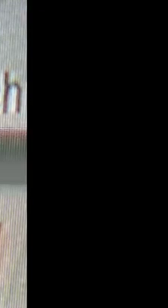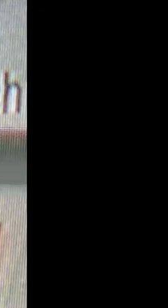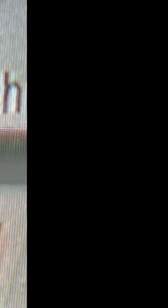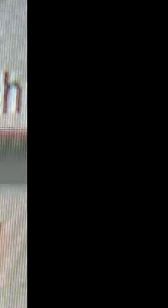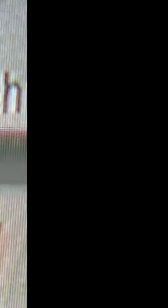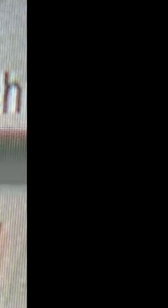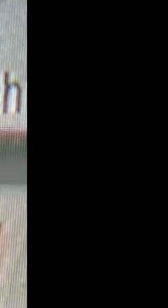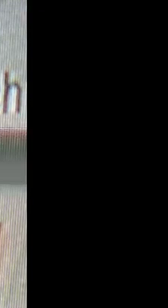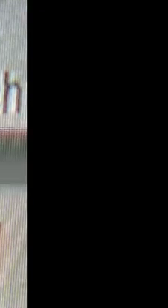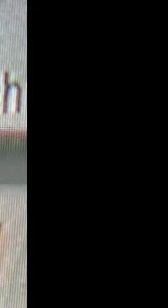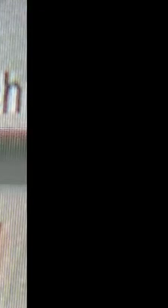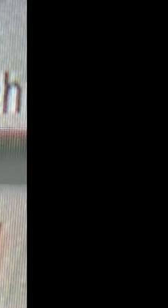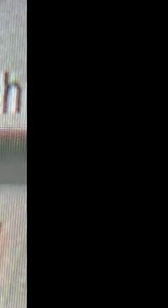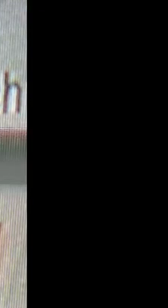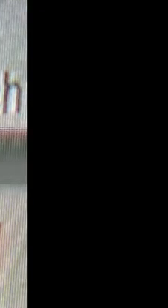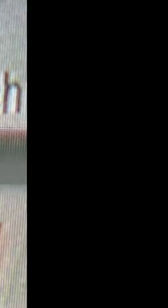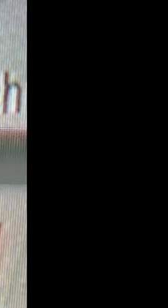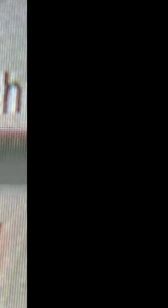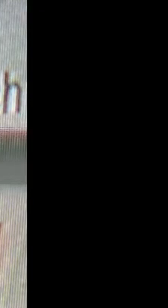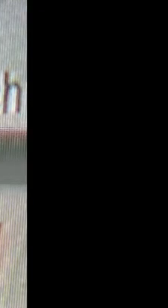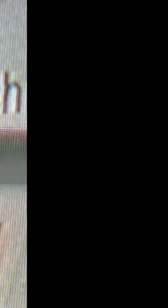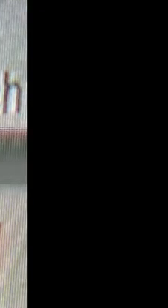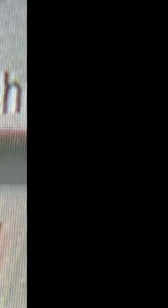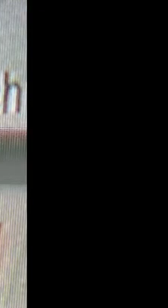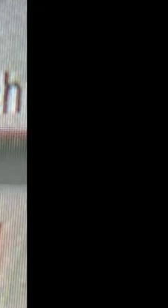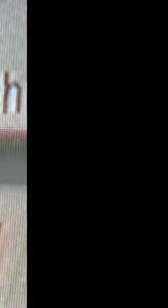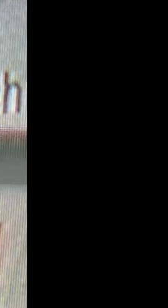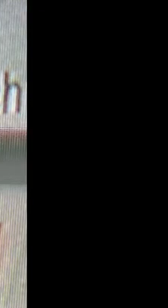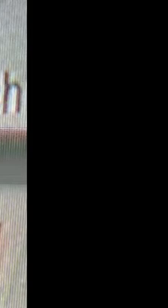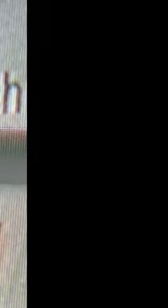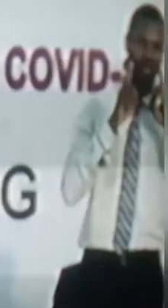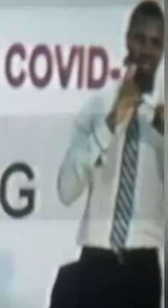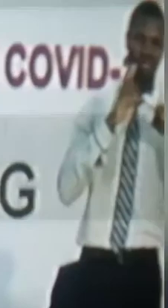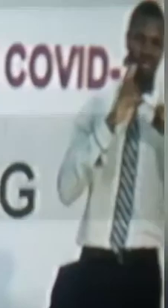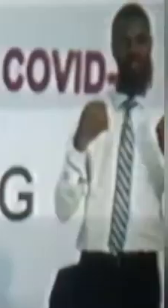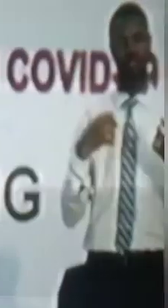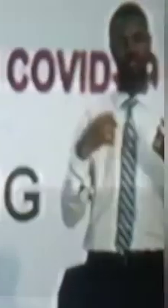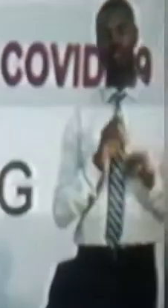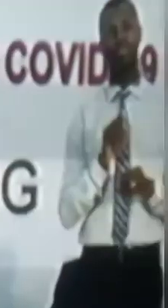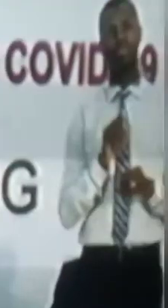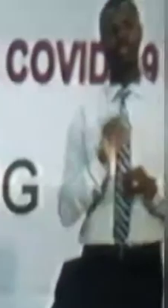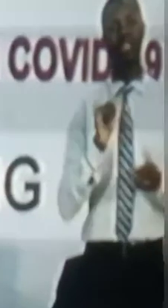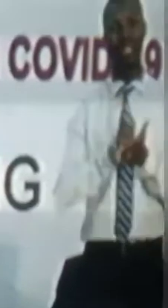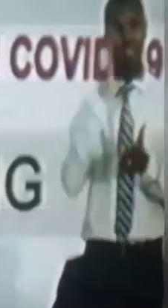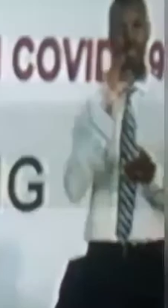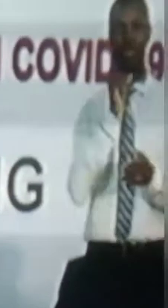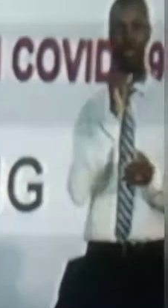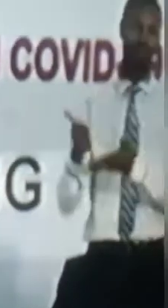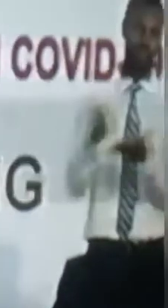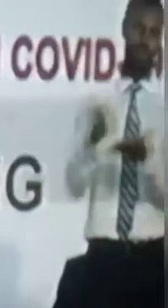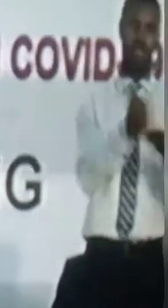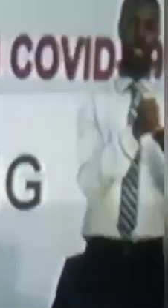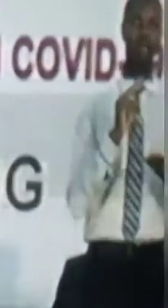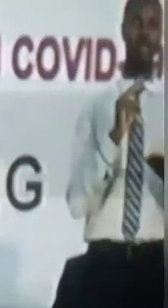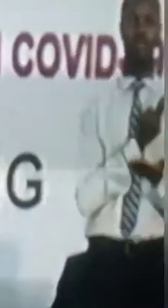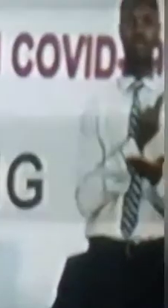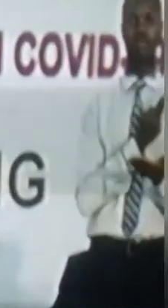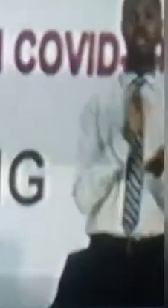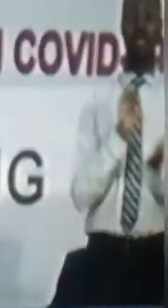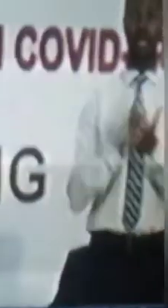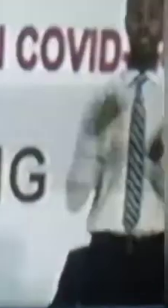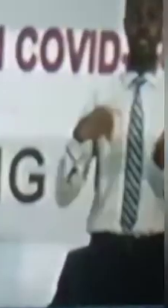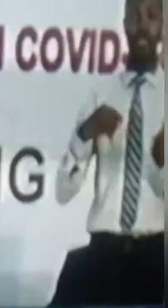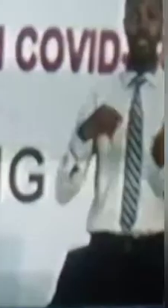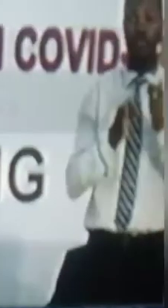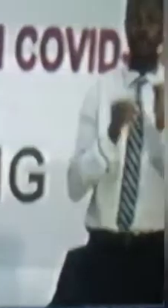misdirect us, and take us off the objective for which we've all are bound to